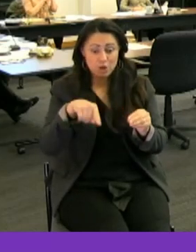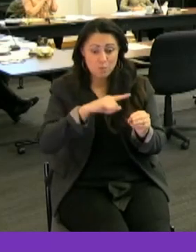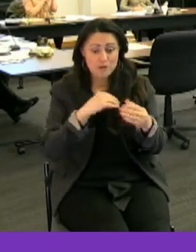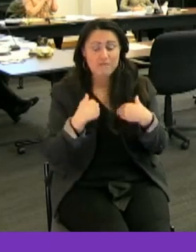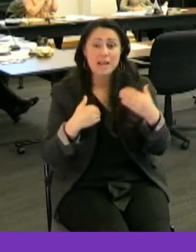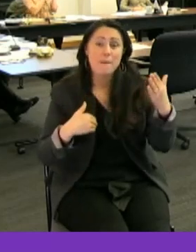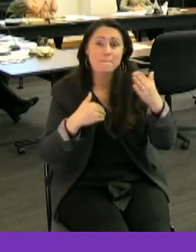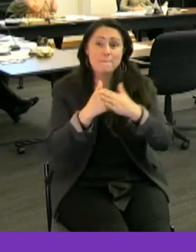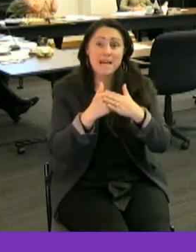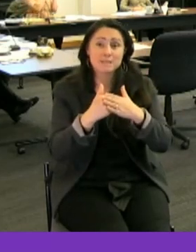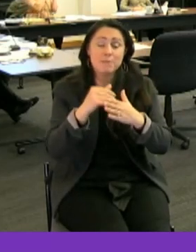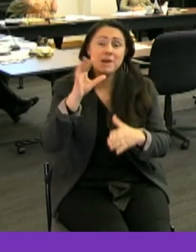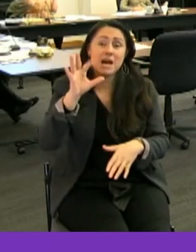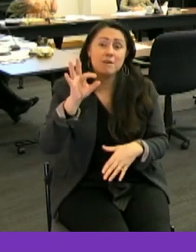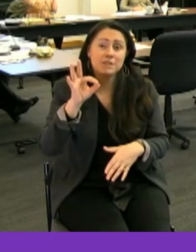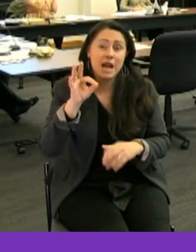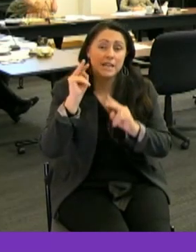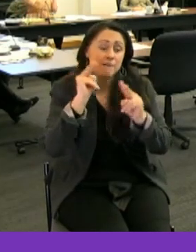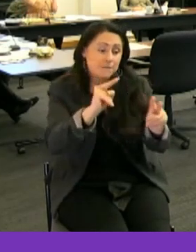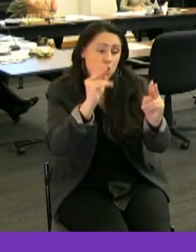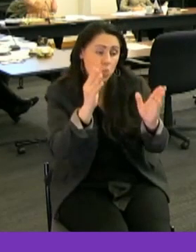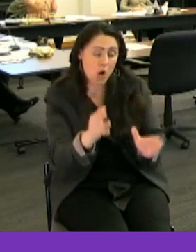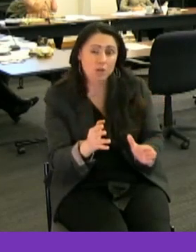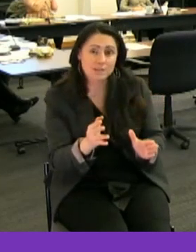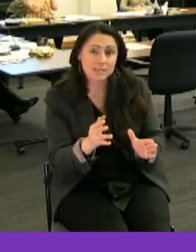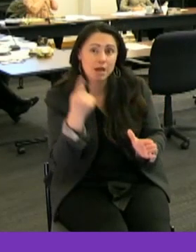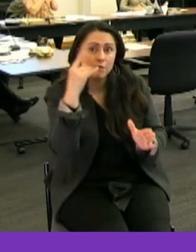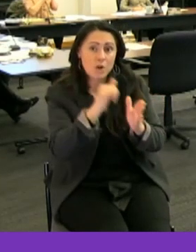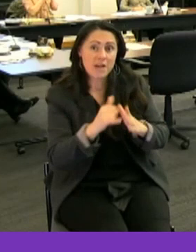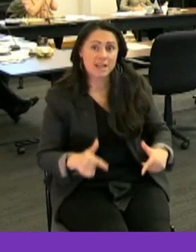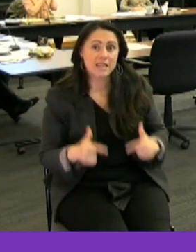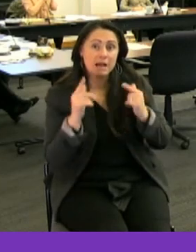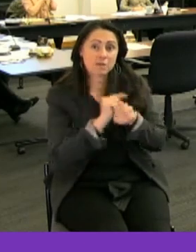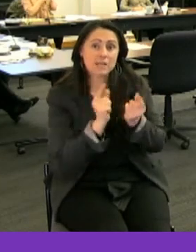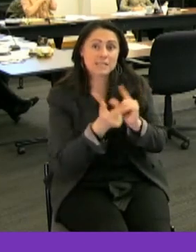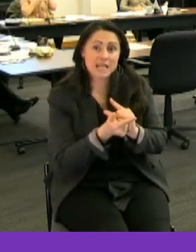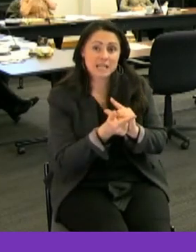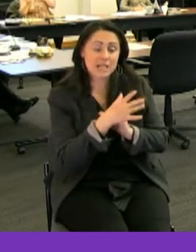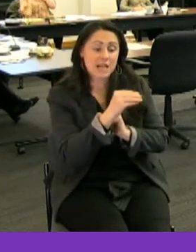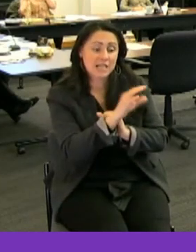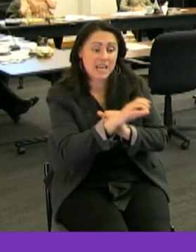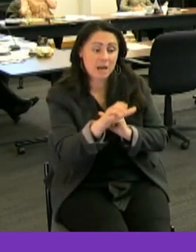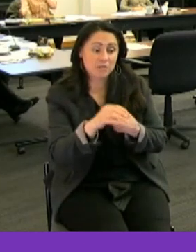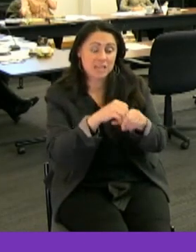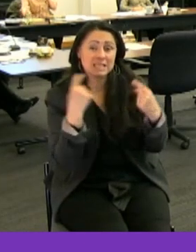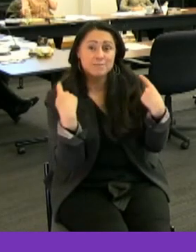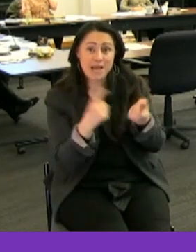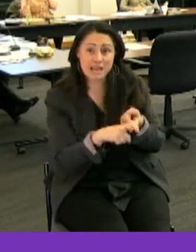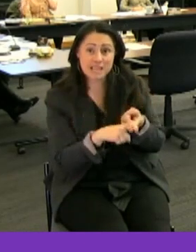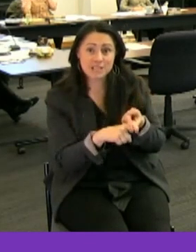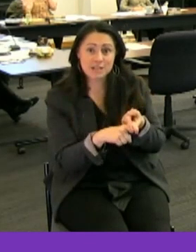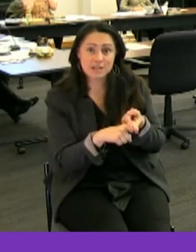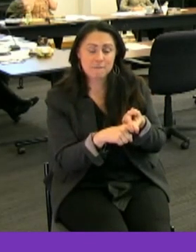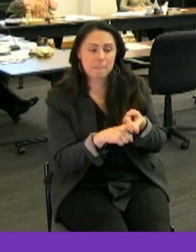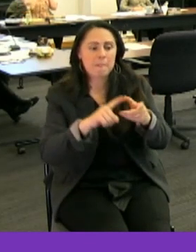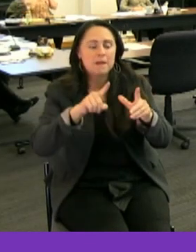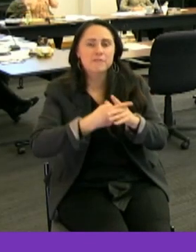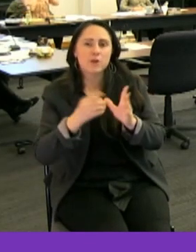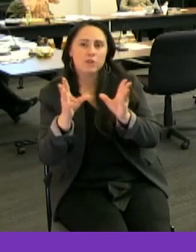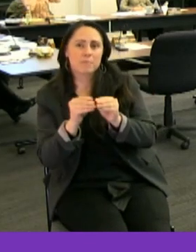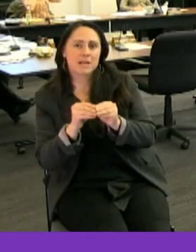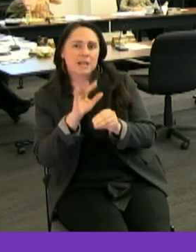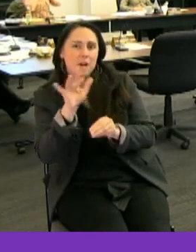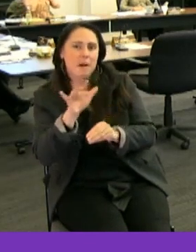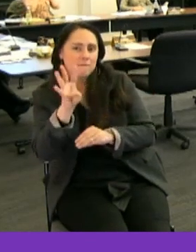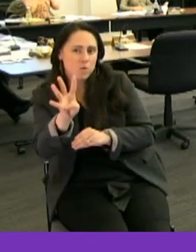had a maximum of 9 viewers of that live translation and caption in Spanish. At the start of the meeting, there was